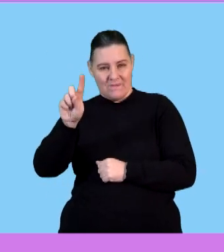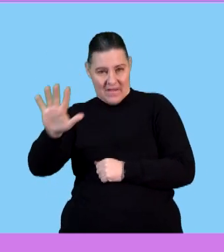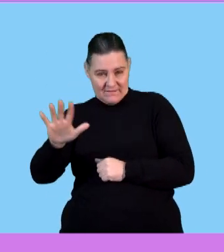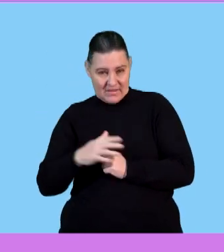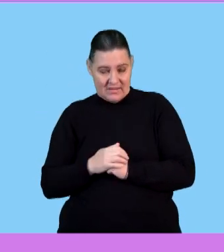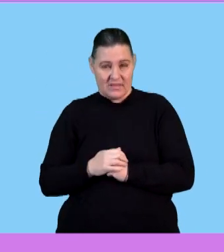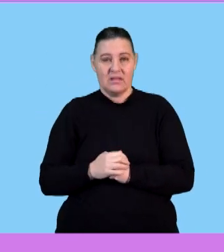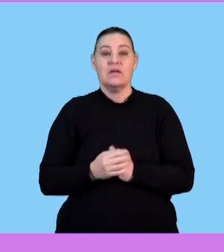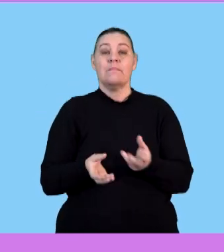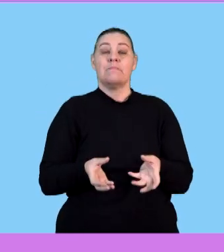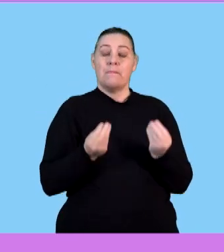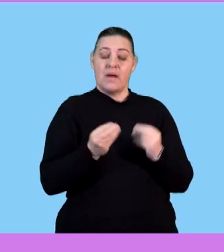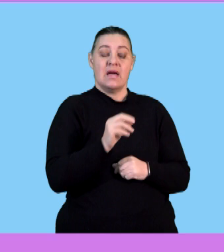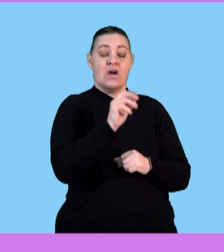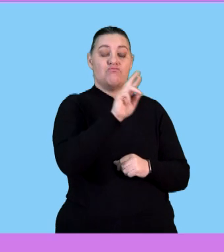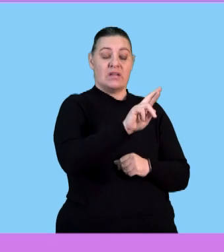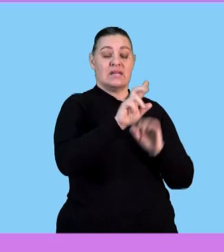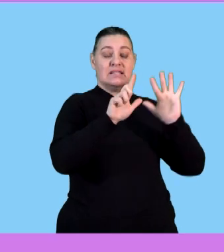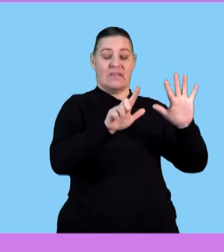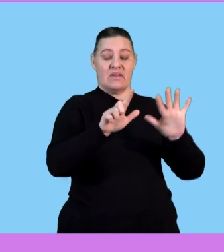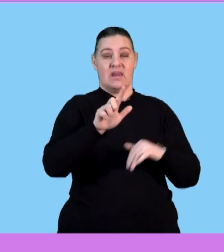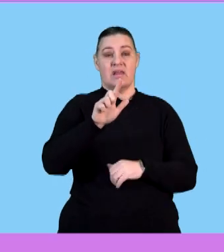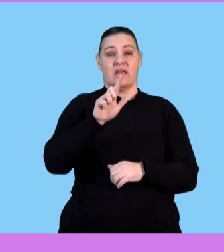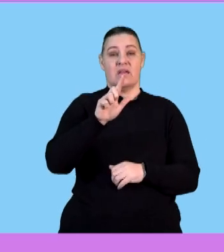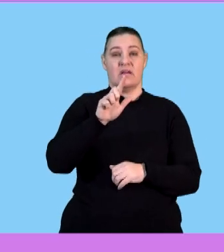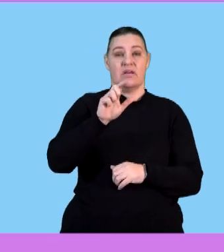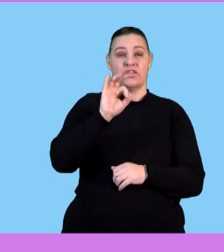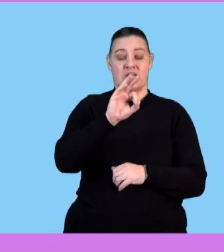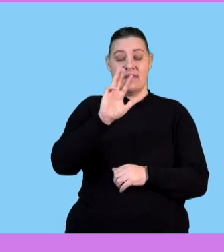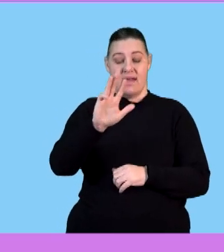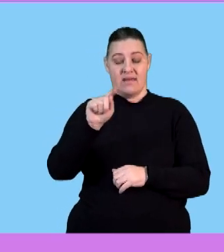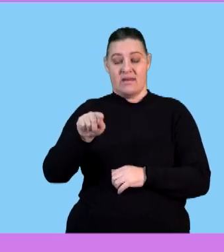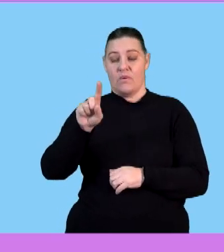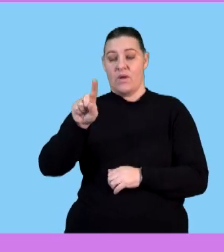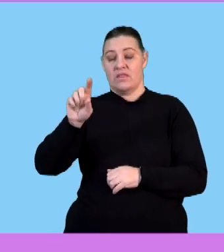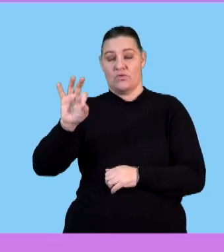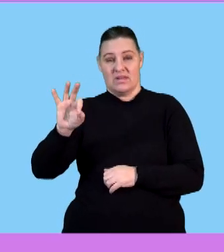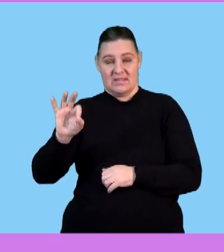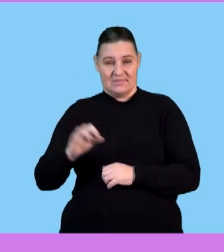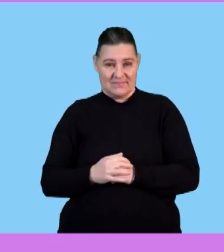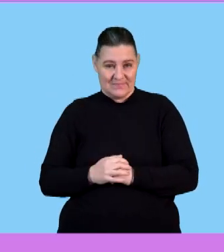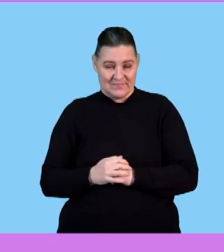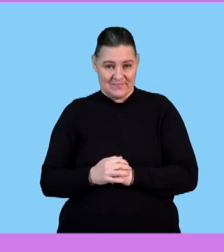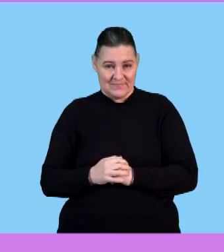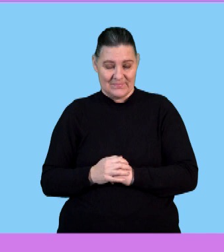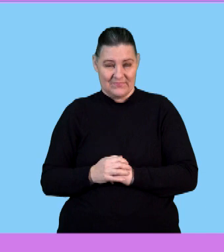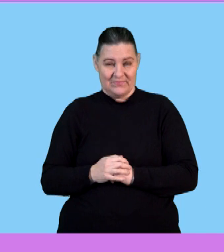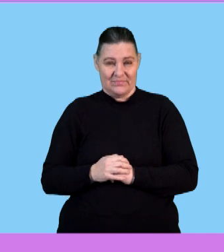calculations. And I get 739 Rand, 13 cents.